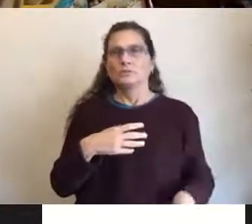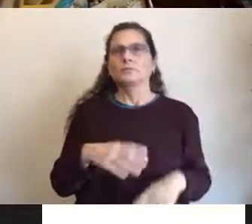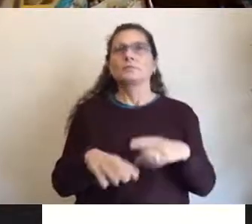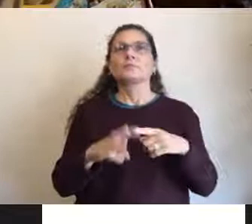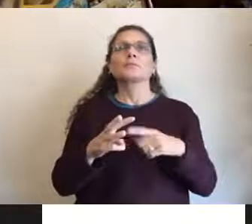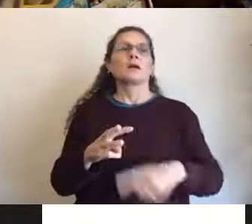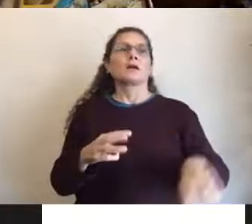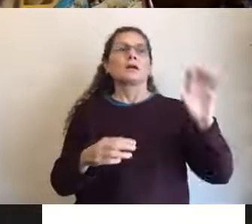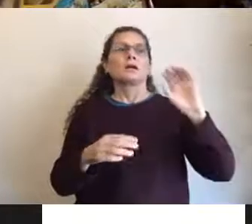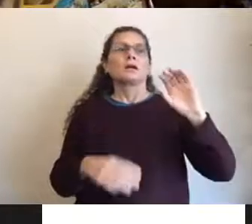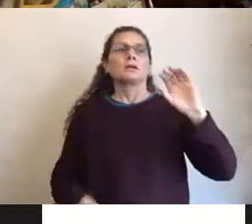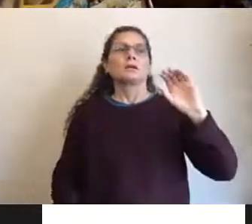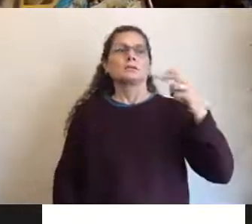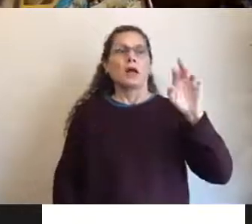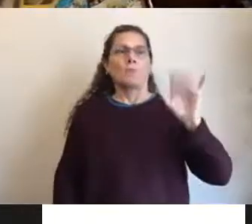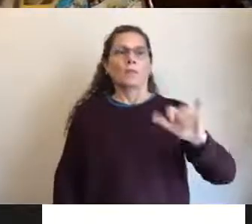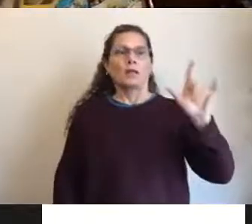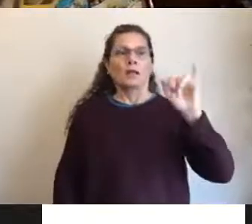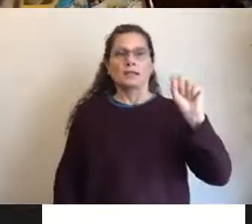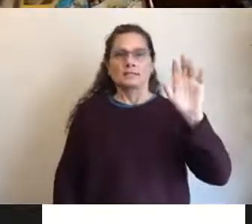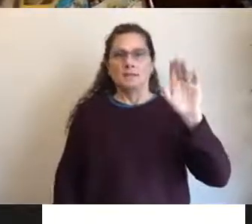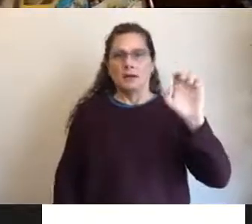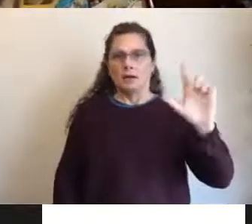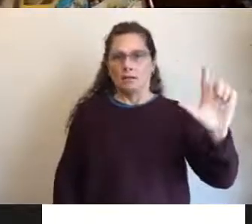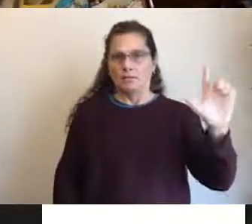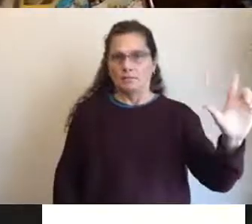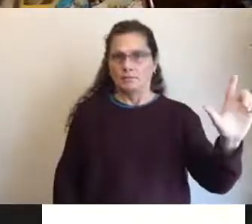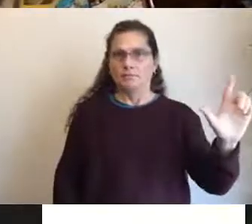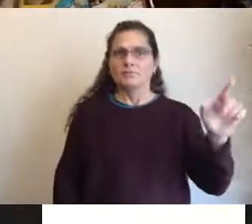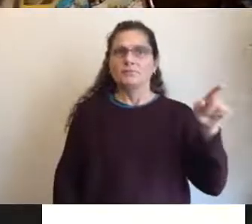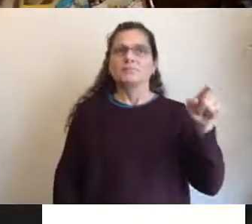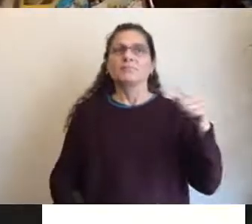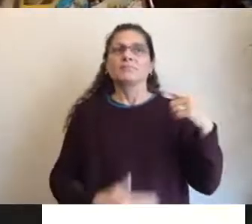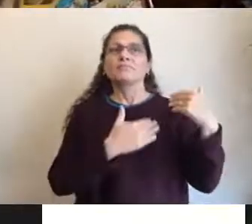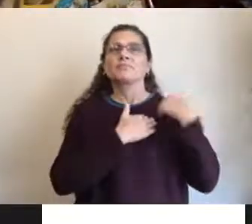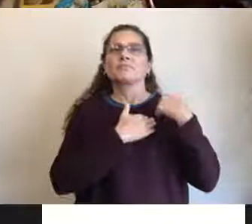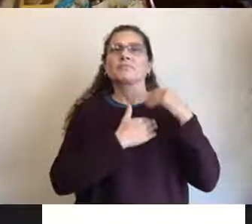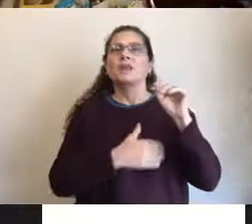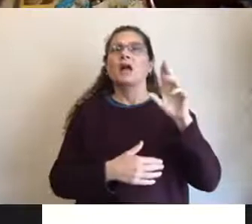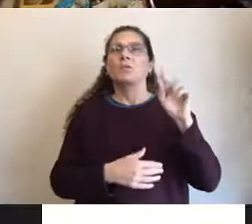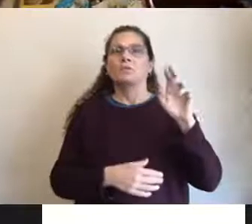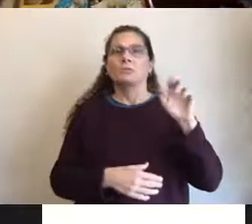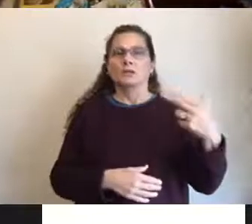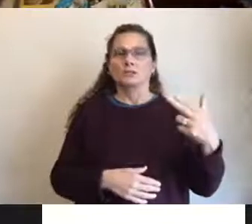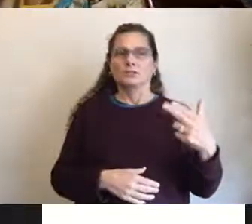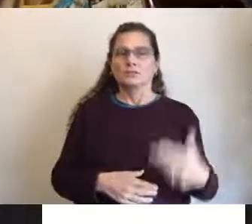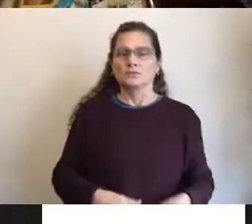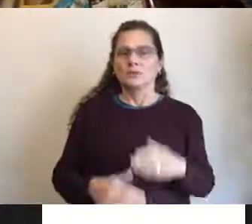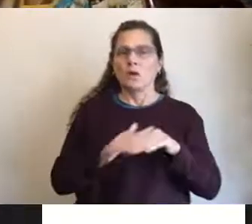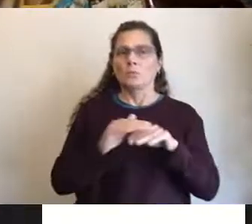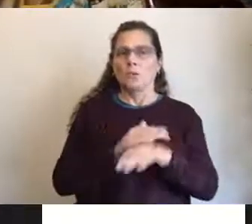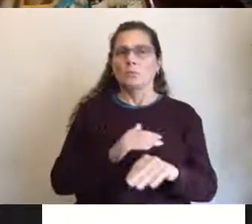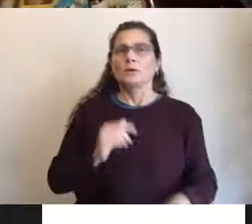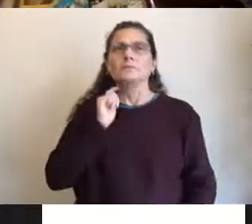Outreach and Enrollment Specialist with the Milwaukee Health Services Incorporated. Mayor Barrett, we'll start with you. Well, thank you very much, Sydney, and good afternoon,